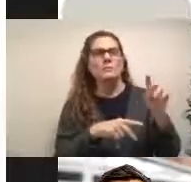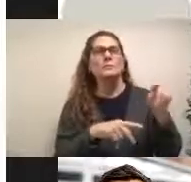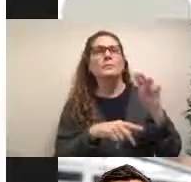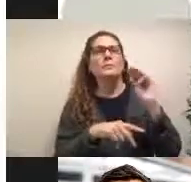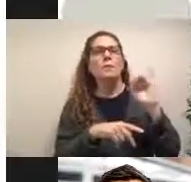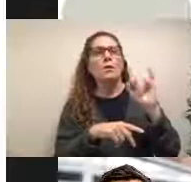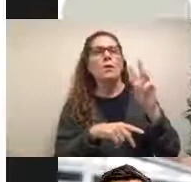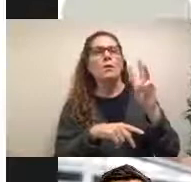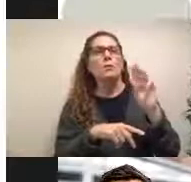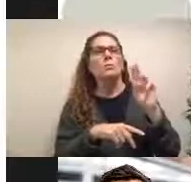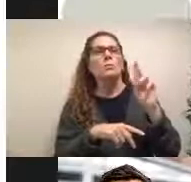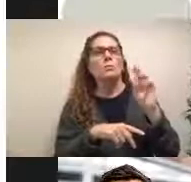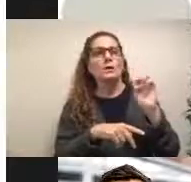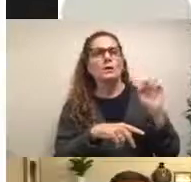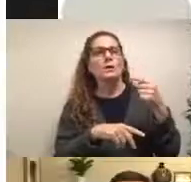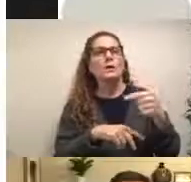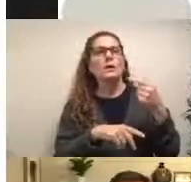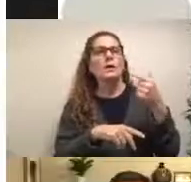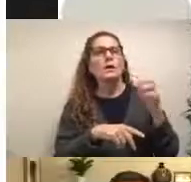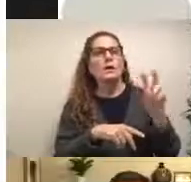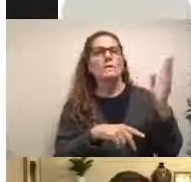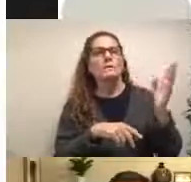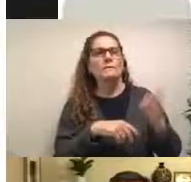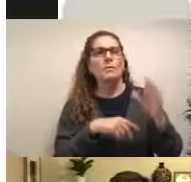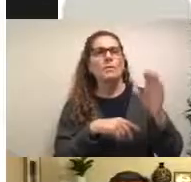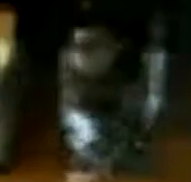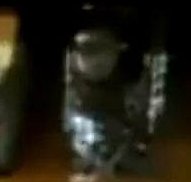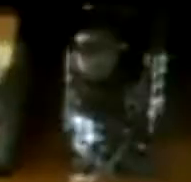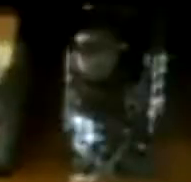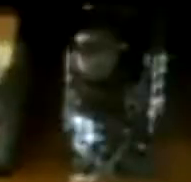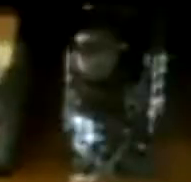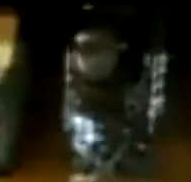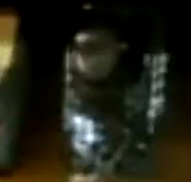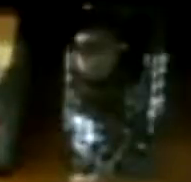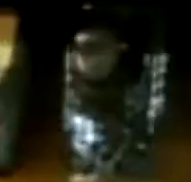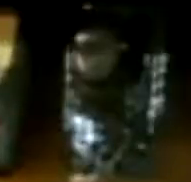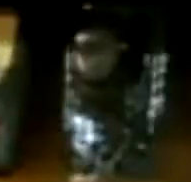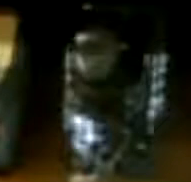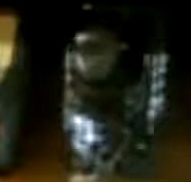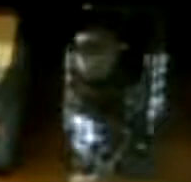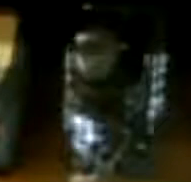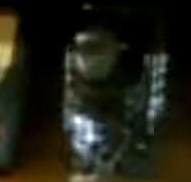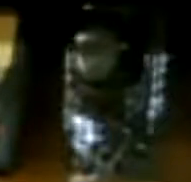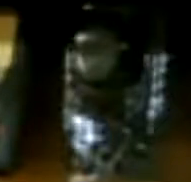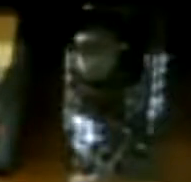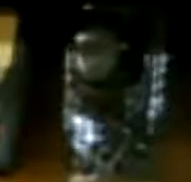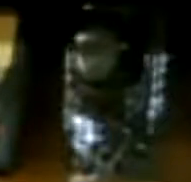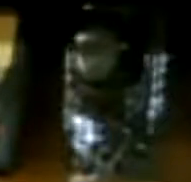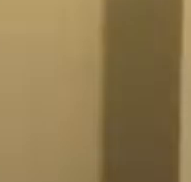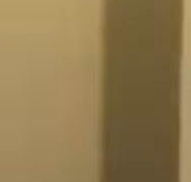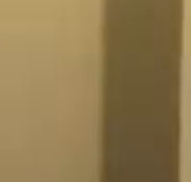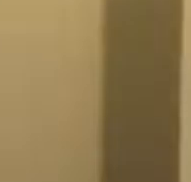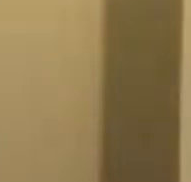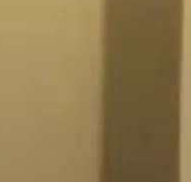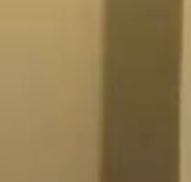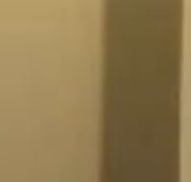healthymke.com. So a lot of information, a lot going on, and I'd like to now turn it over to Dr. Weston. Dr. Weston. All right,